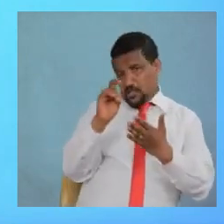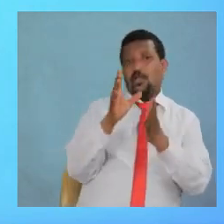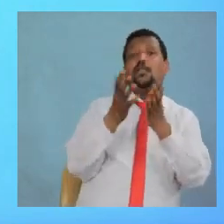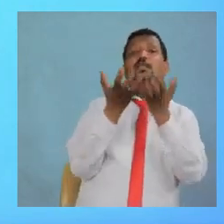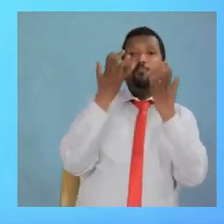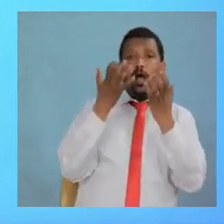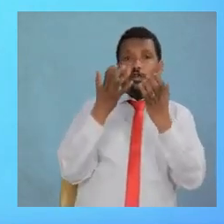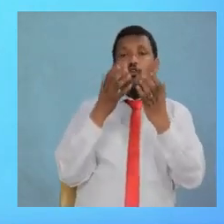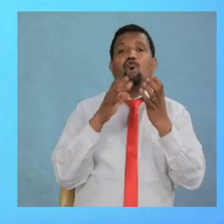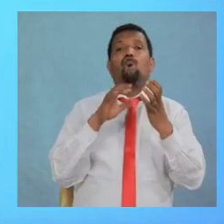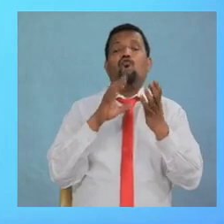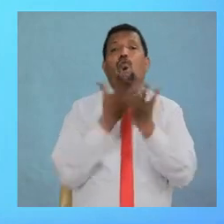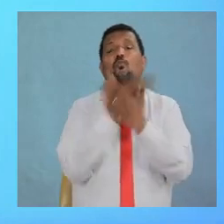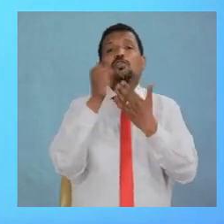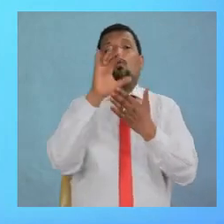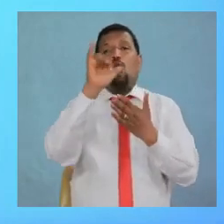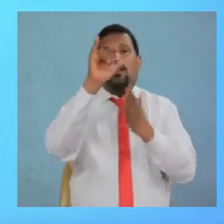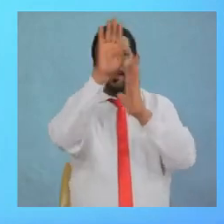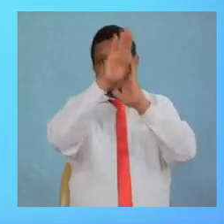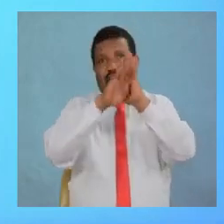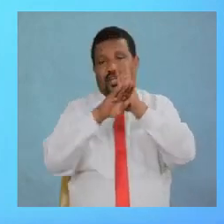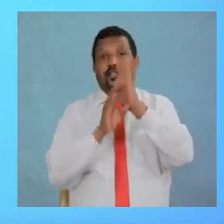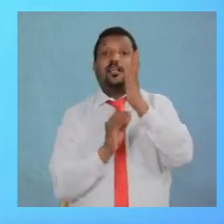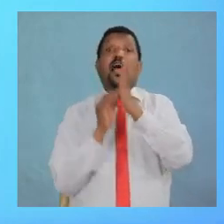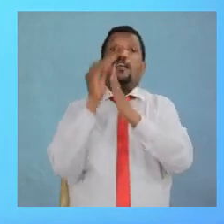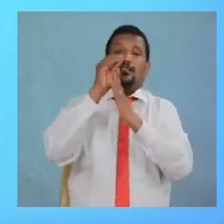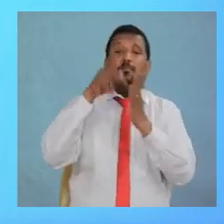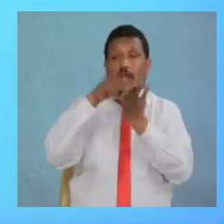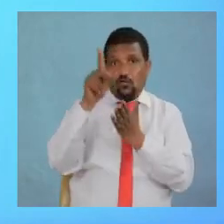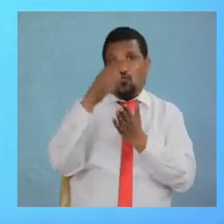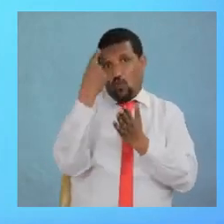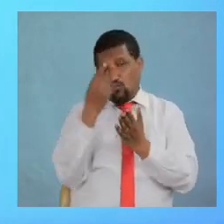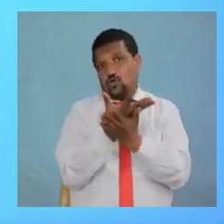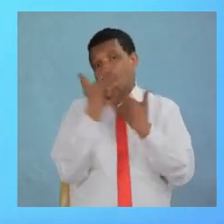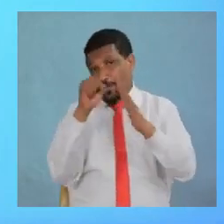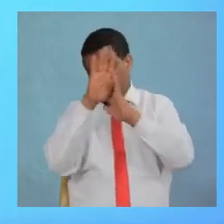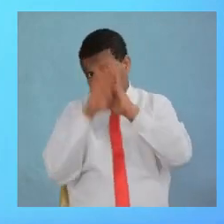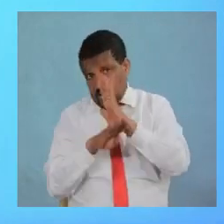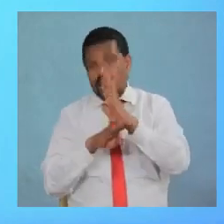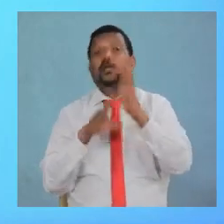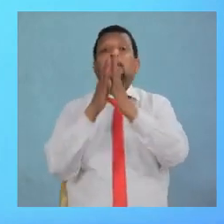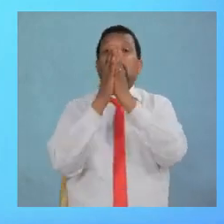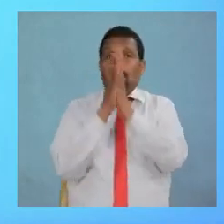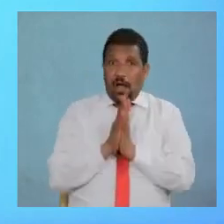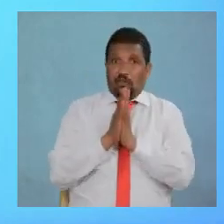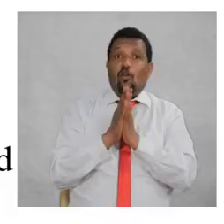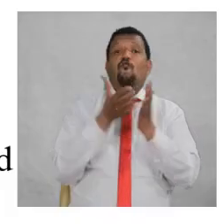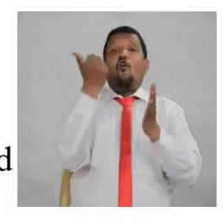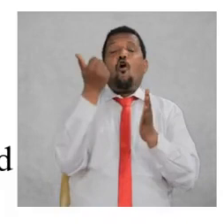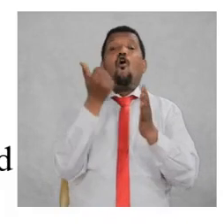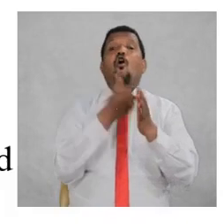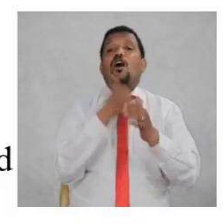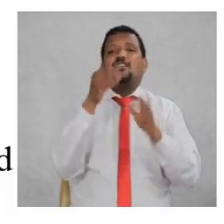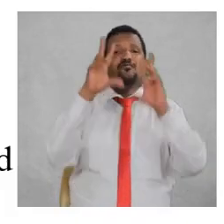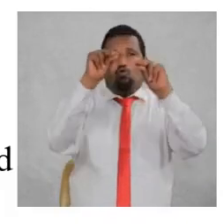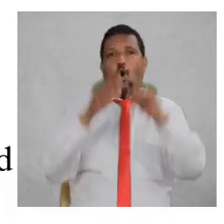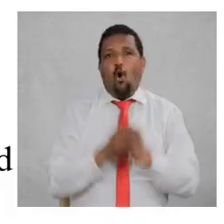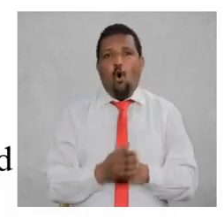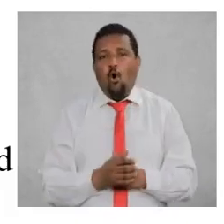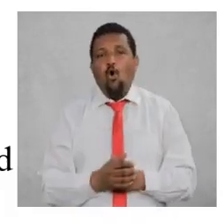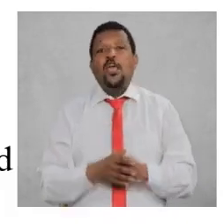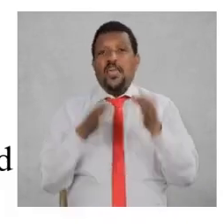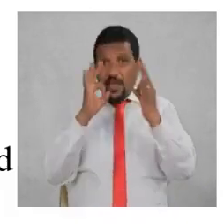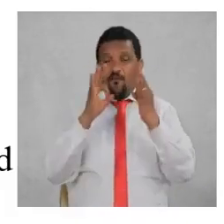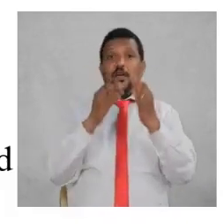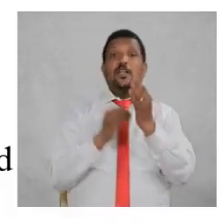Y will decline. That means if a rise in the price of one of the commodity decreases the demand for the other, no.